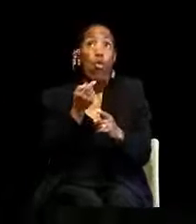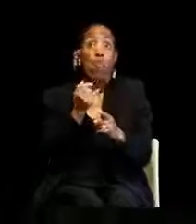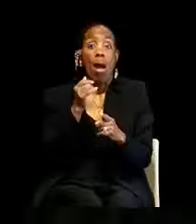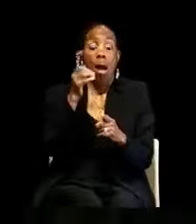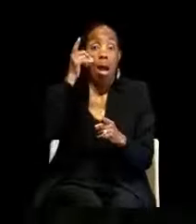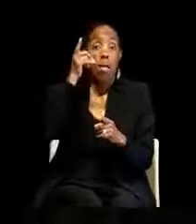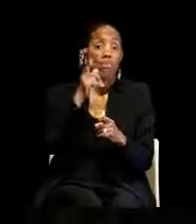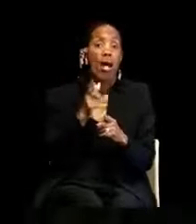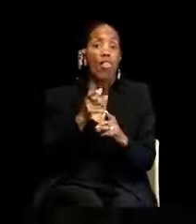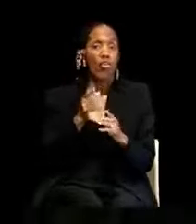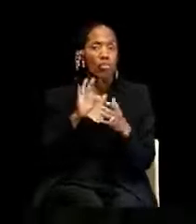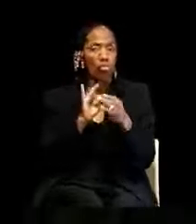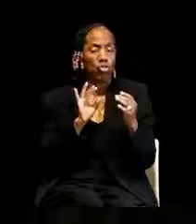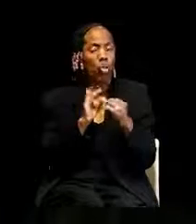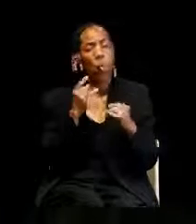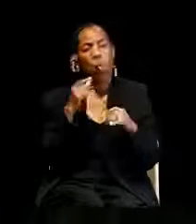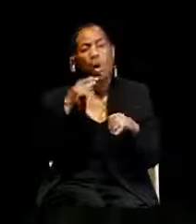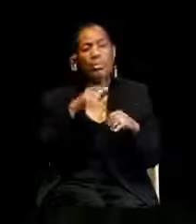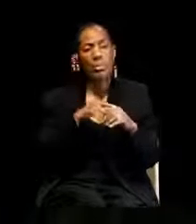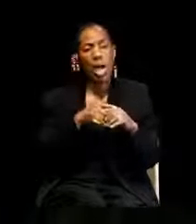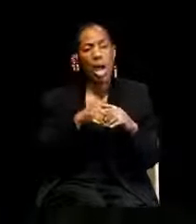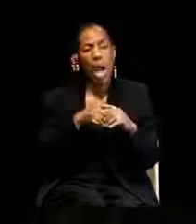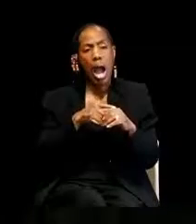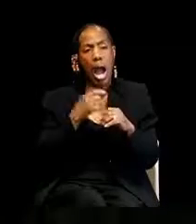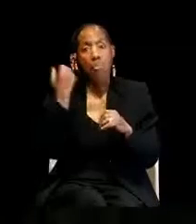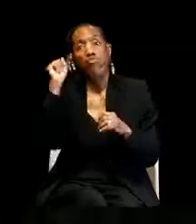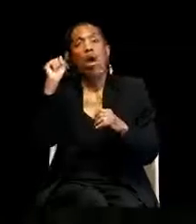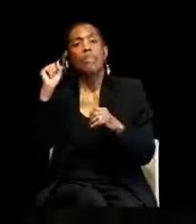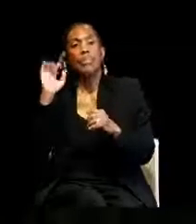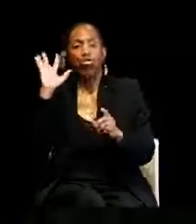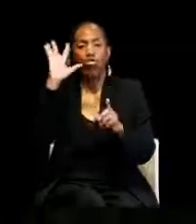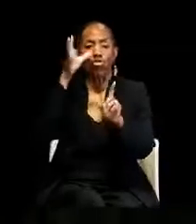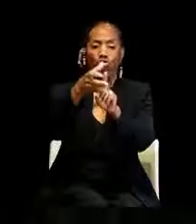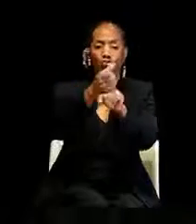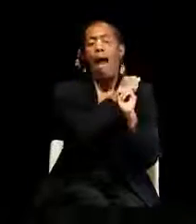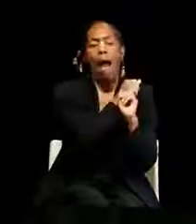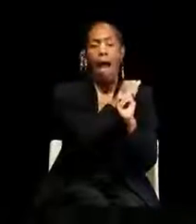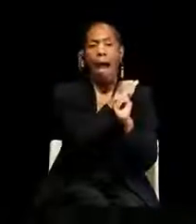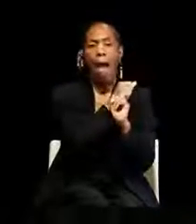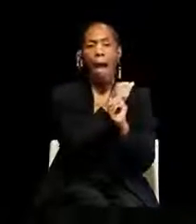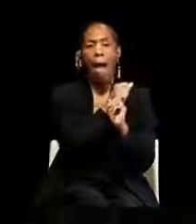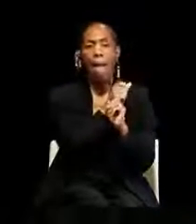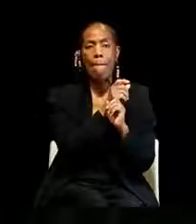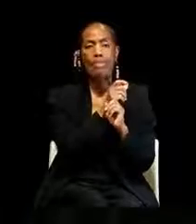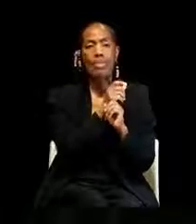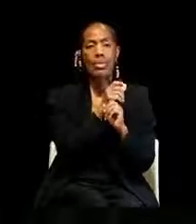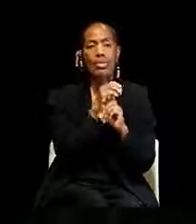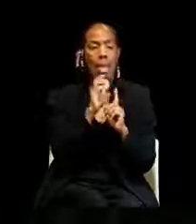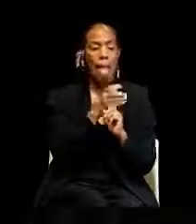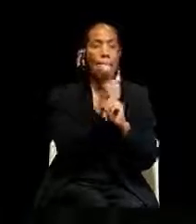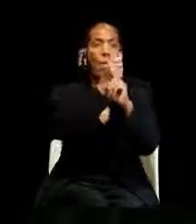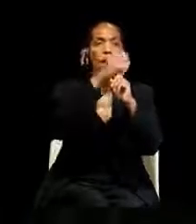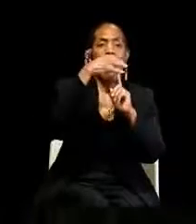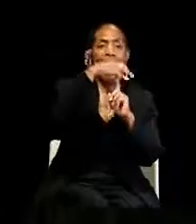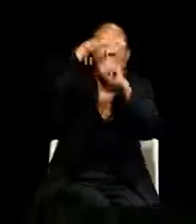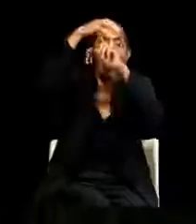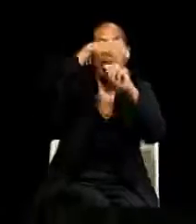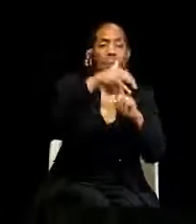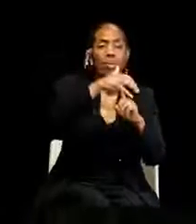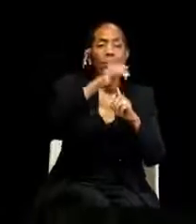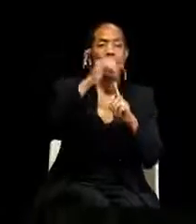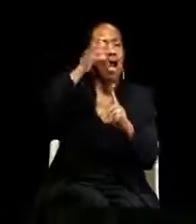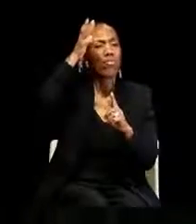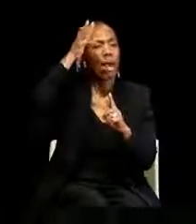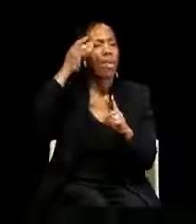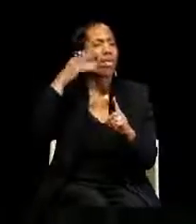brother this, during one of the times that the rebels had come to get him, they had him in a helicopter. So he knew something